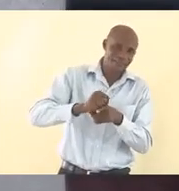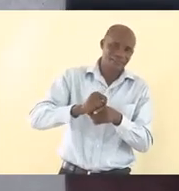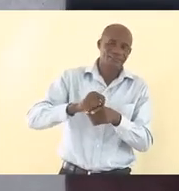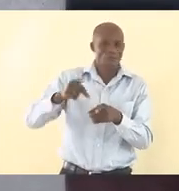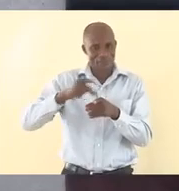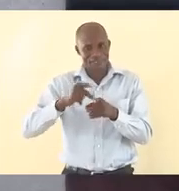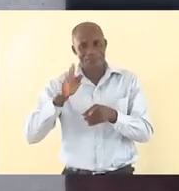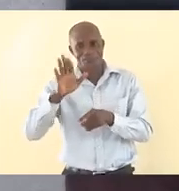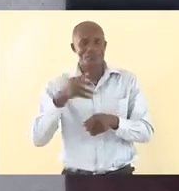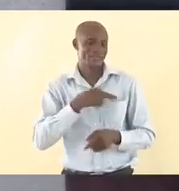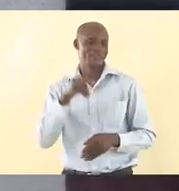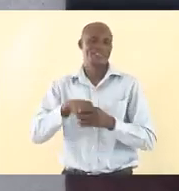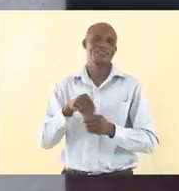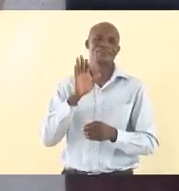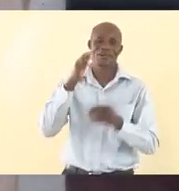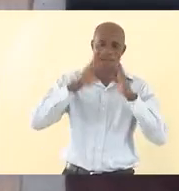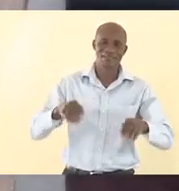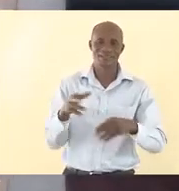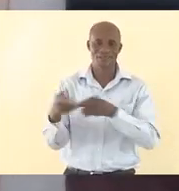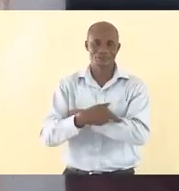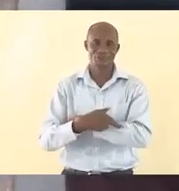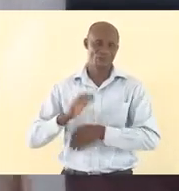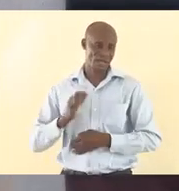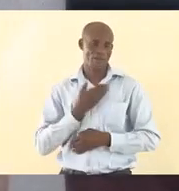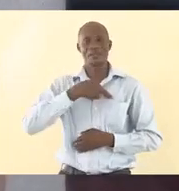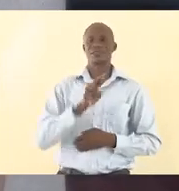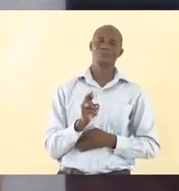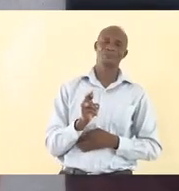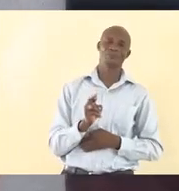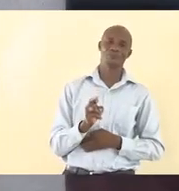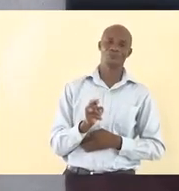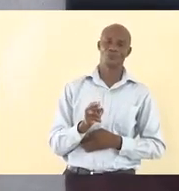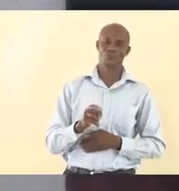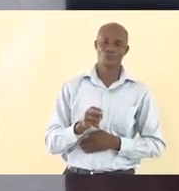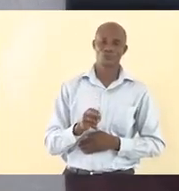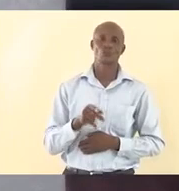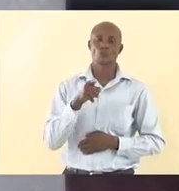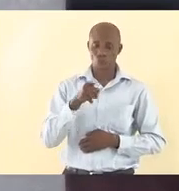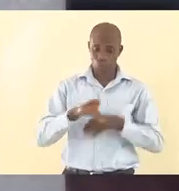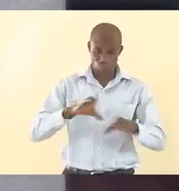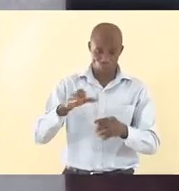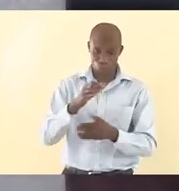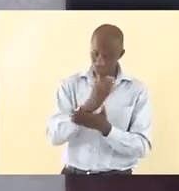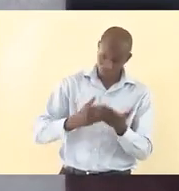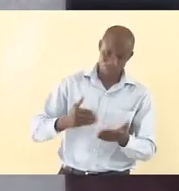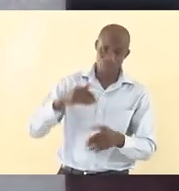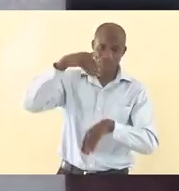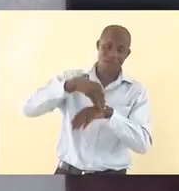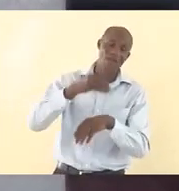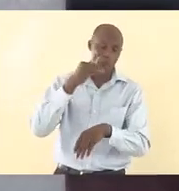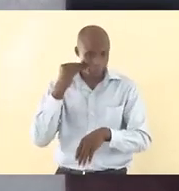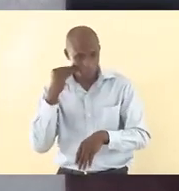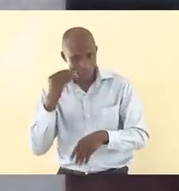in your room, and whatever. No. Our religion, you do some. Of course, you pray at home. But coming